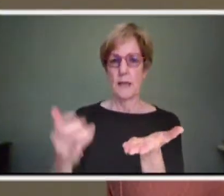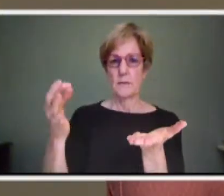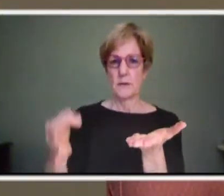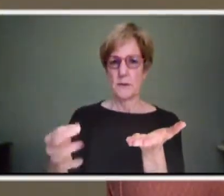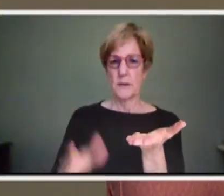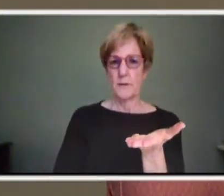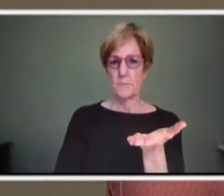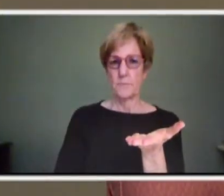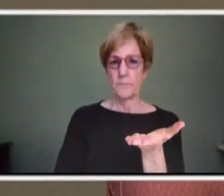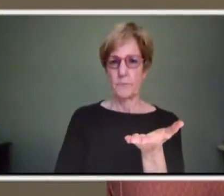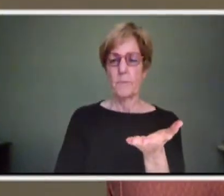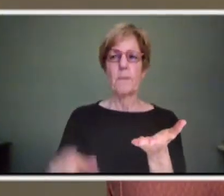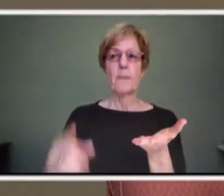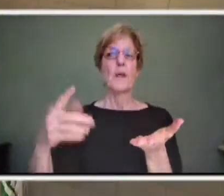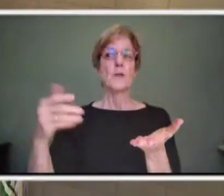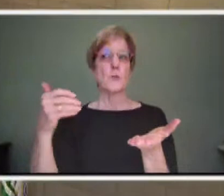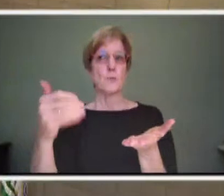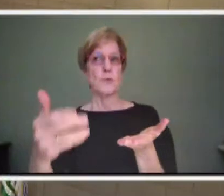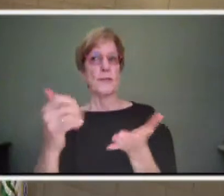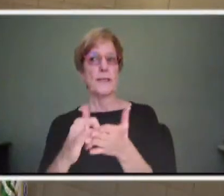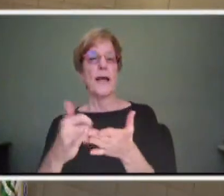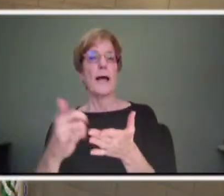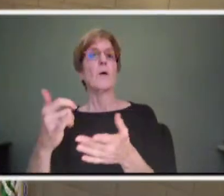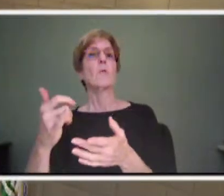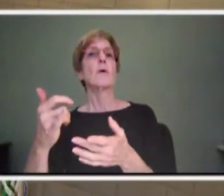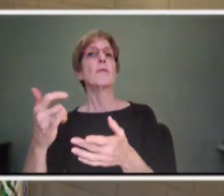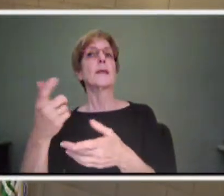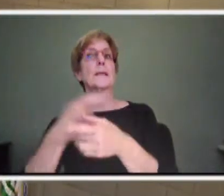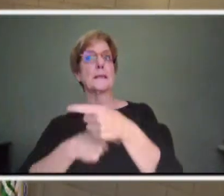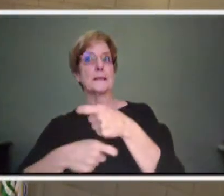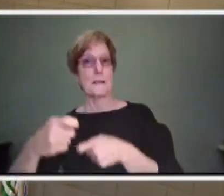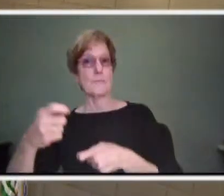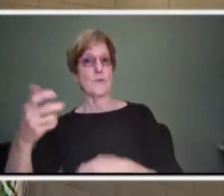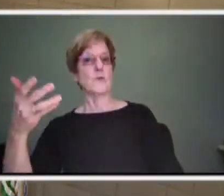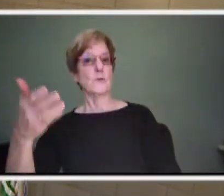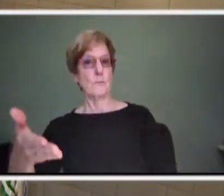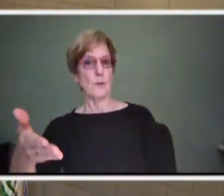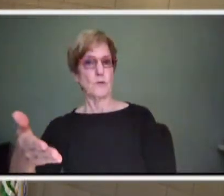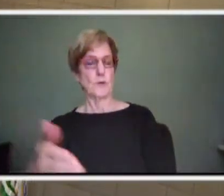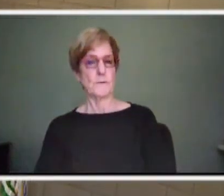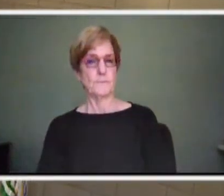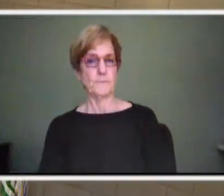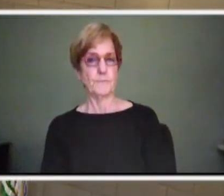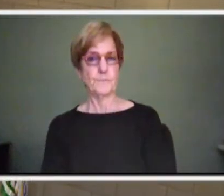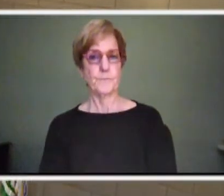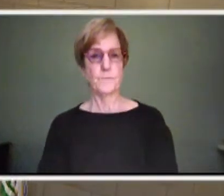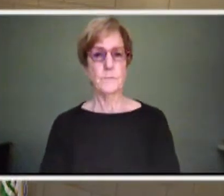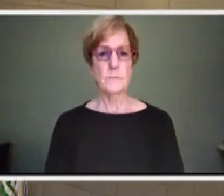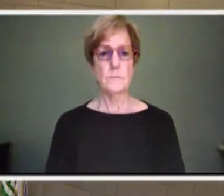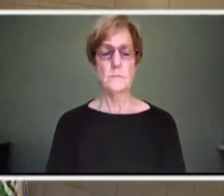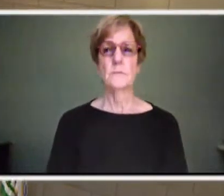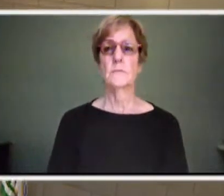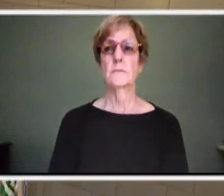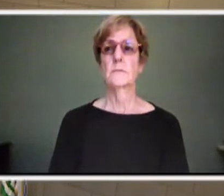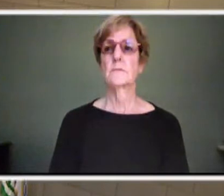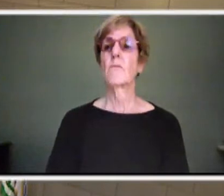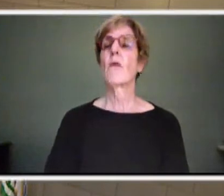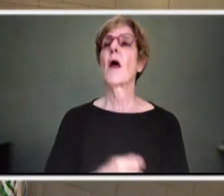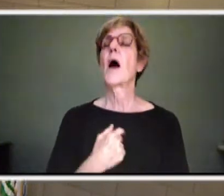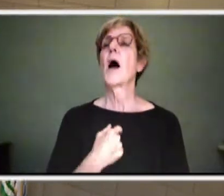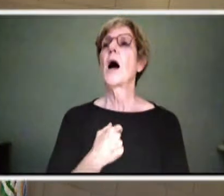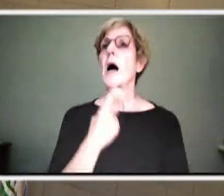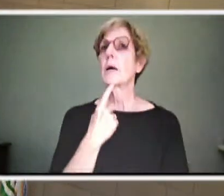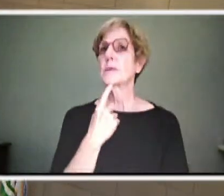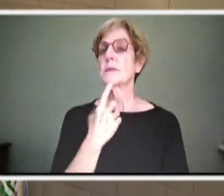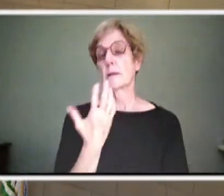substitute motion. Correct. Yeah. Right. Can I make one more comment? Go ahead. I would just say, while